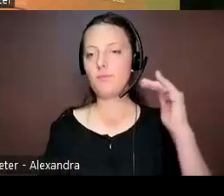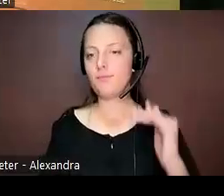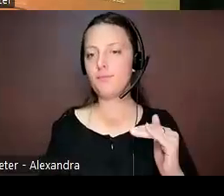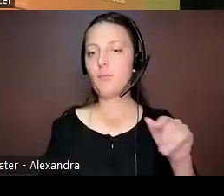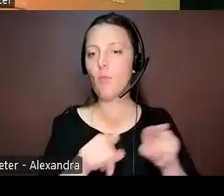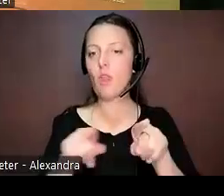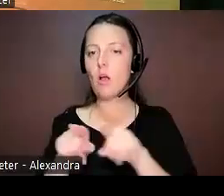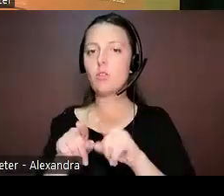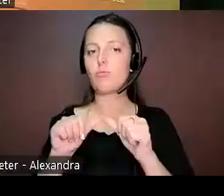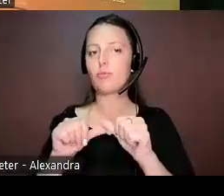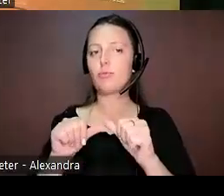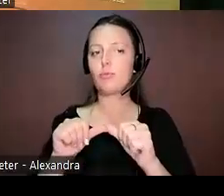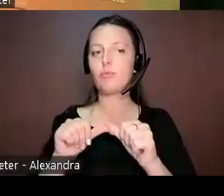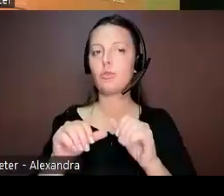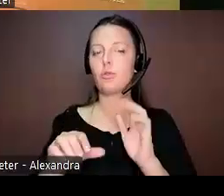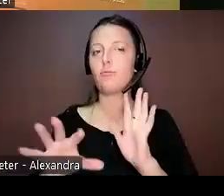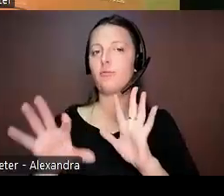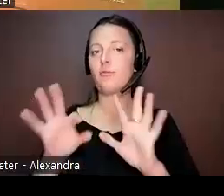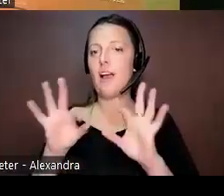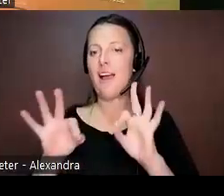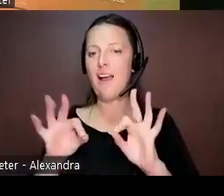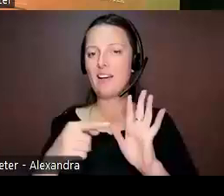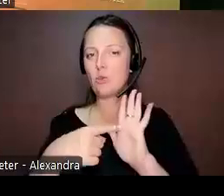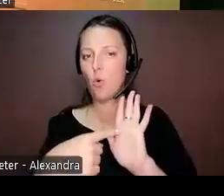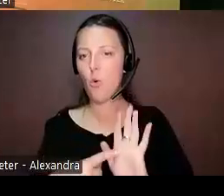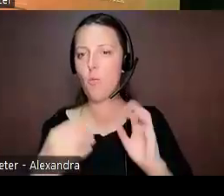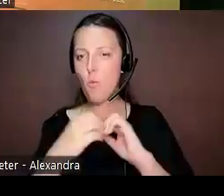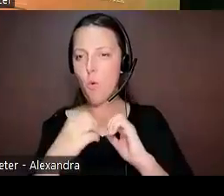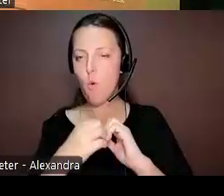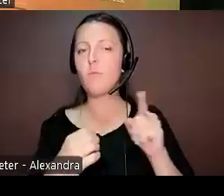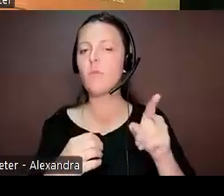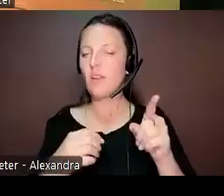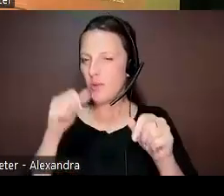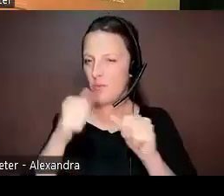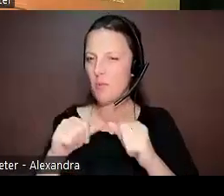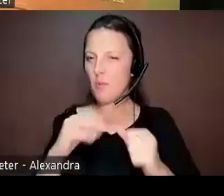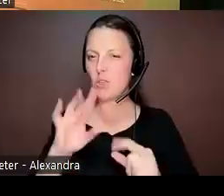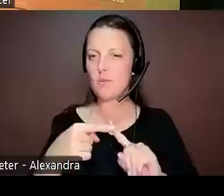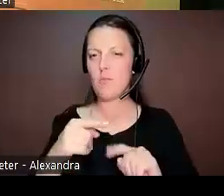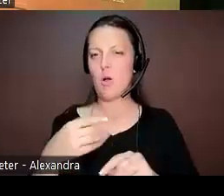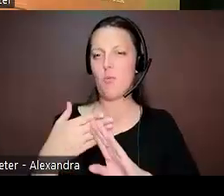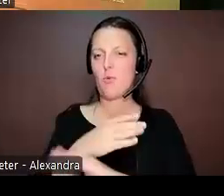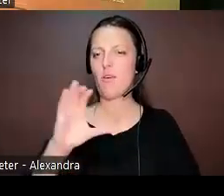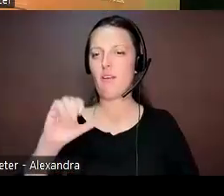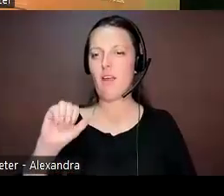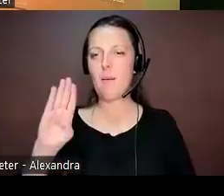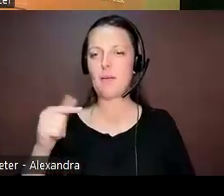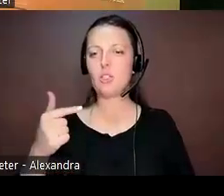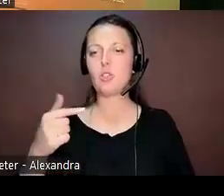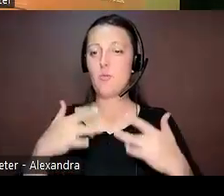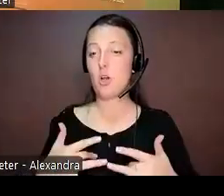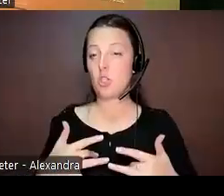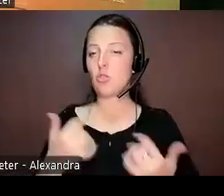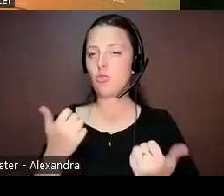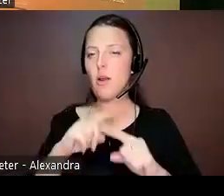to, remember I was talking about pre-CABG depression as a way of kind of thinking that maybe that's what's